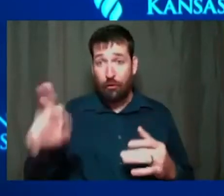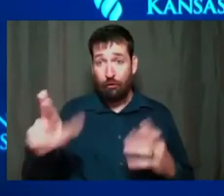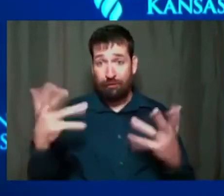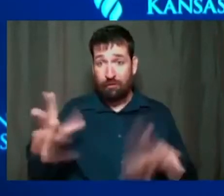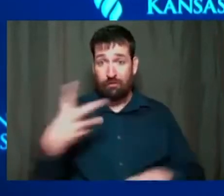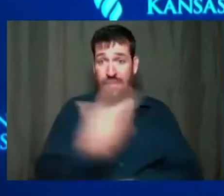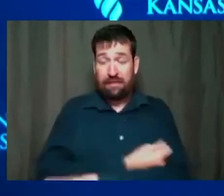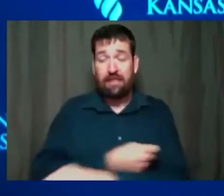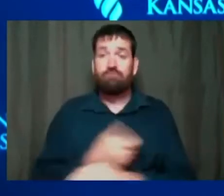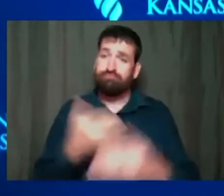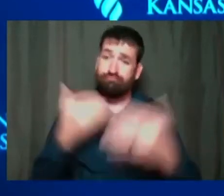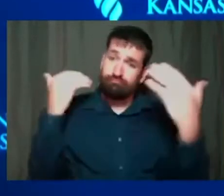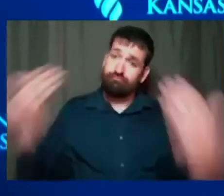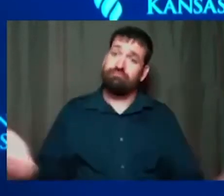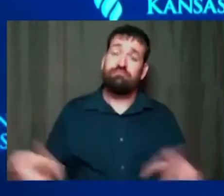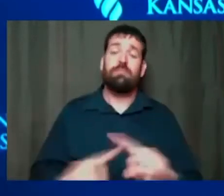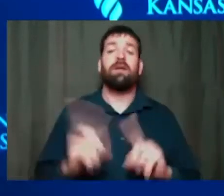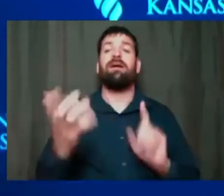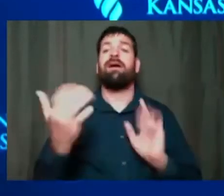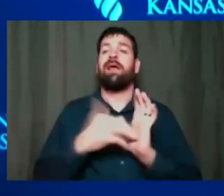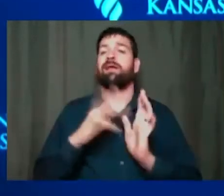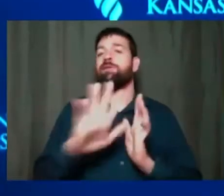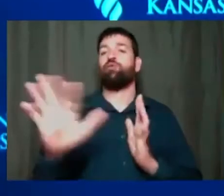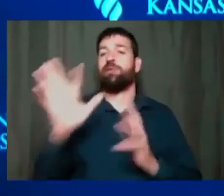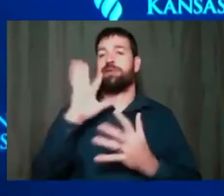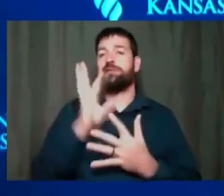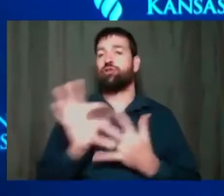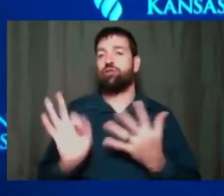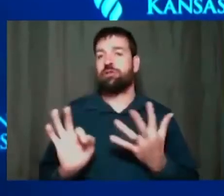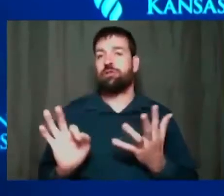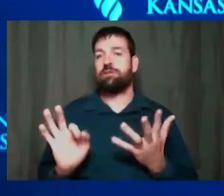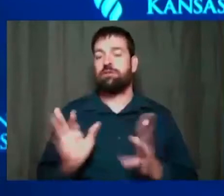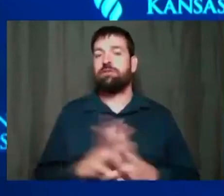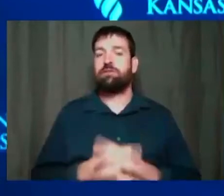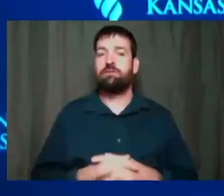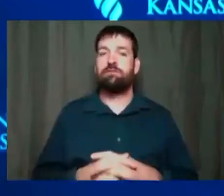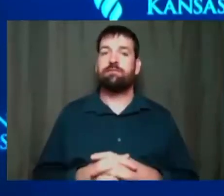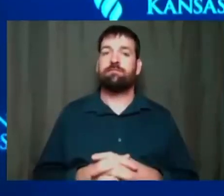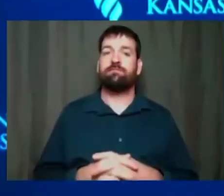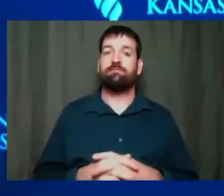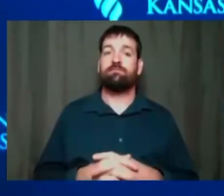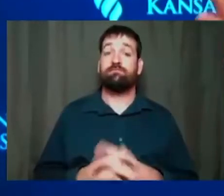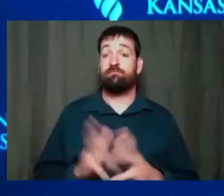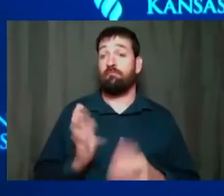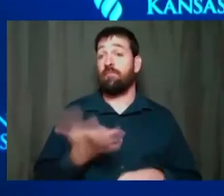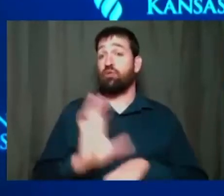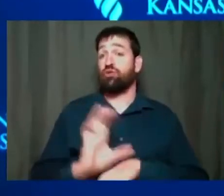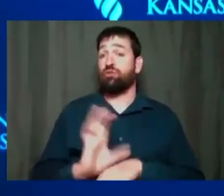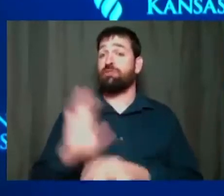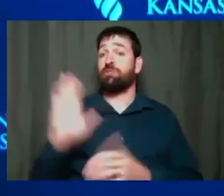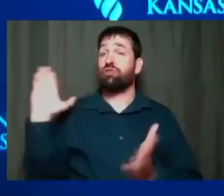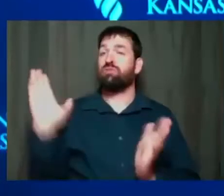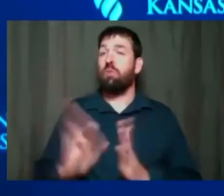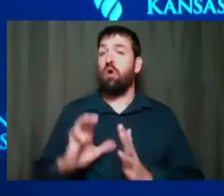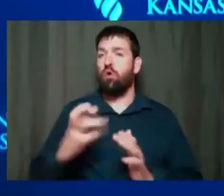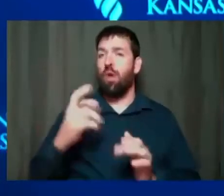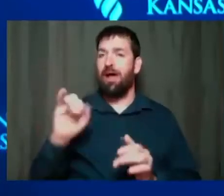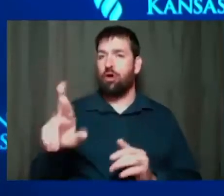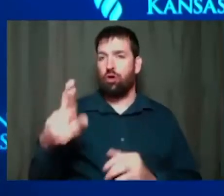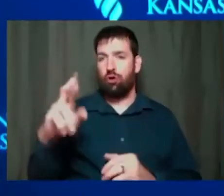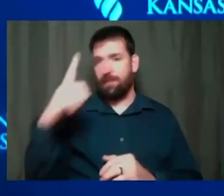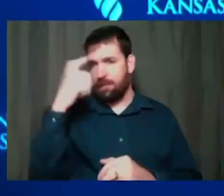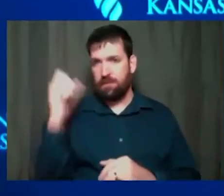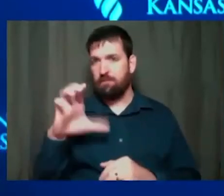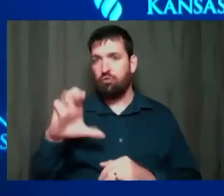I think that's one of those decisions individuals make. So our church, we have a smaller choir right now because of COVID-19.